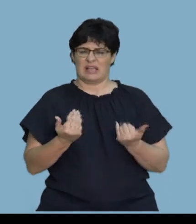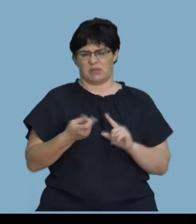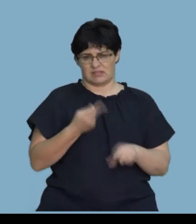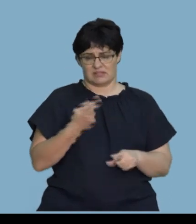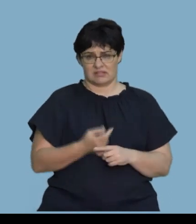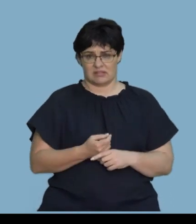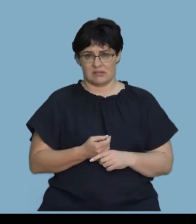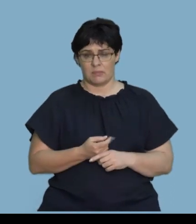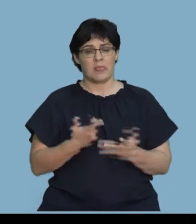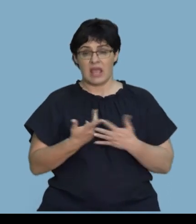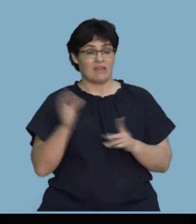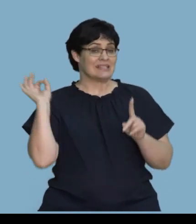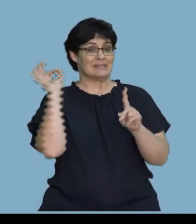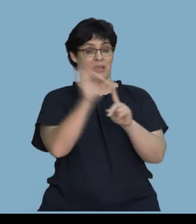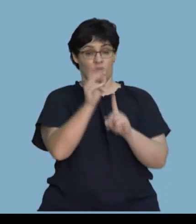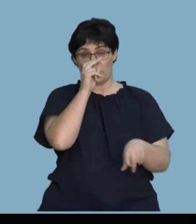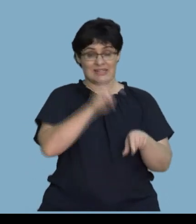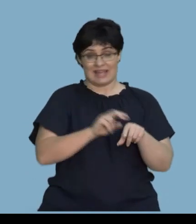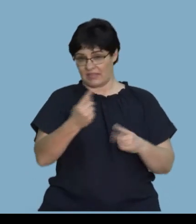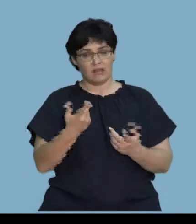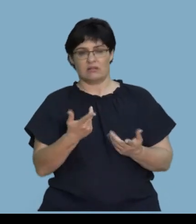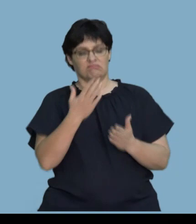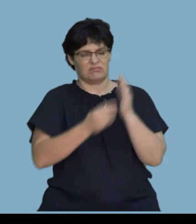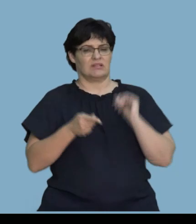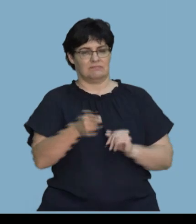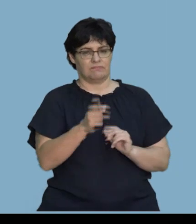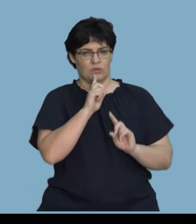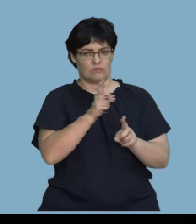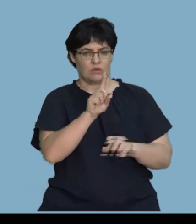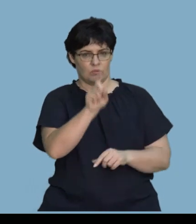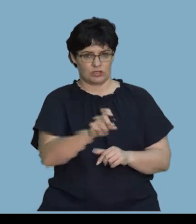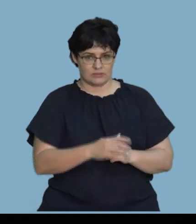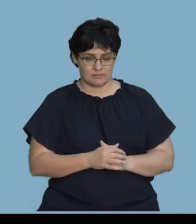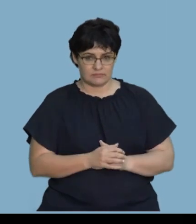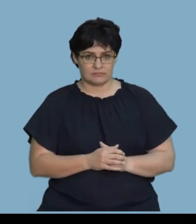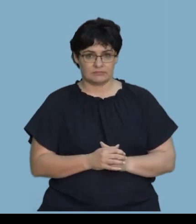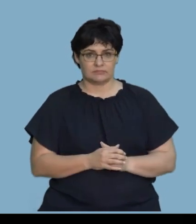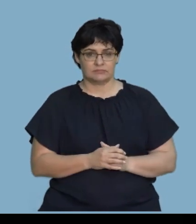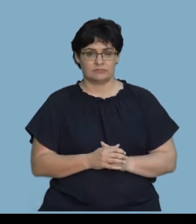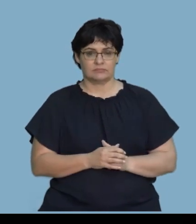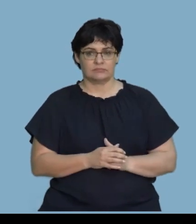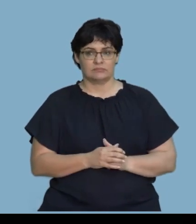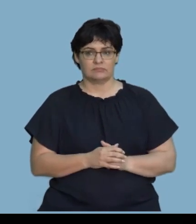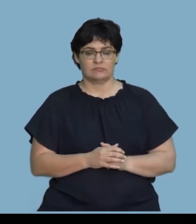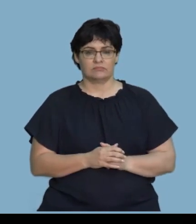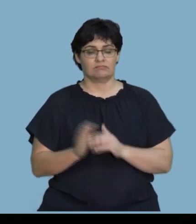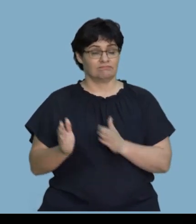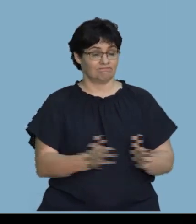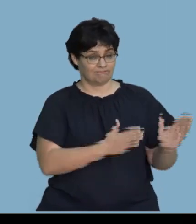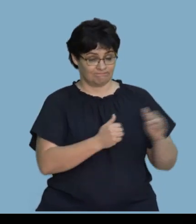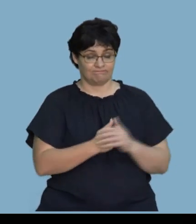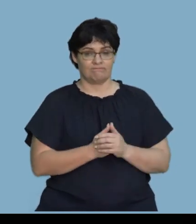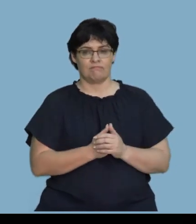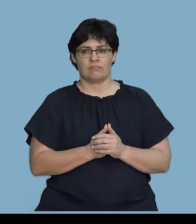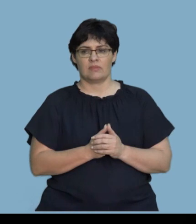has been specified as part of the question, right? Right. And then moving along, then draw